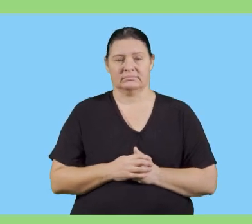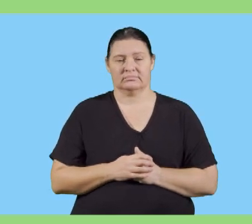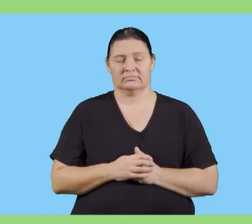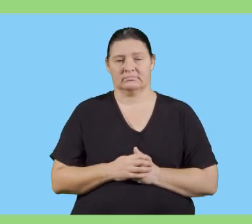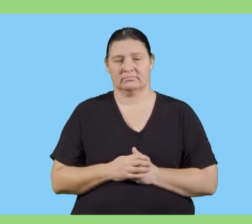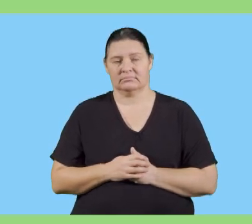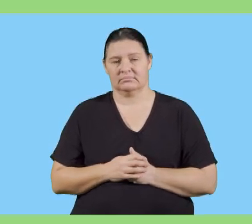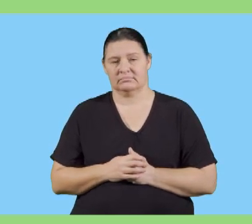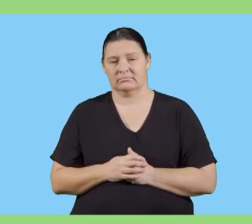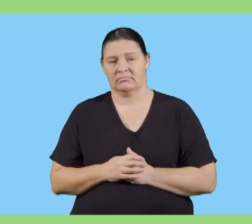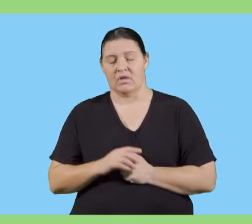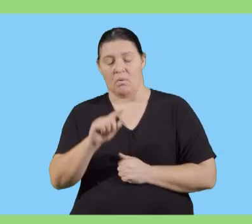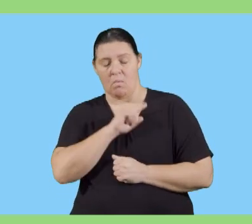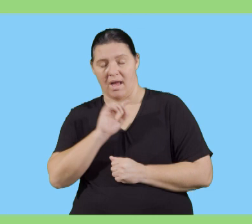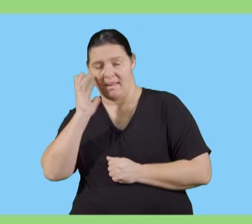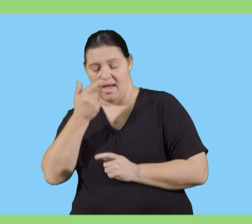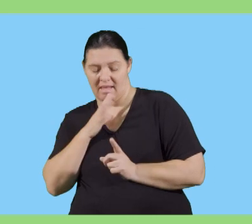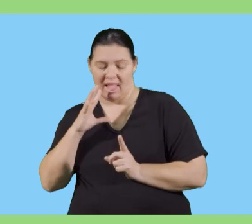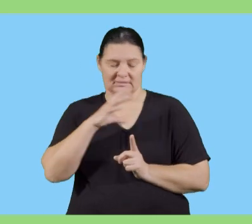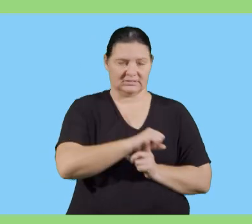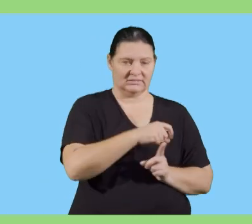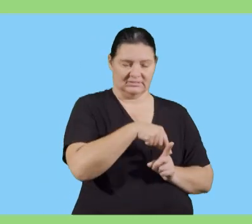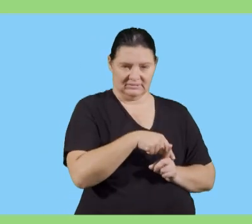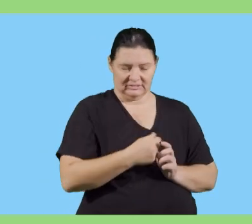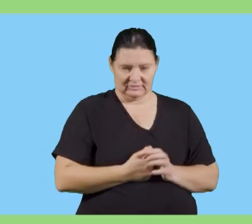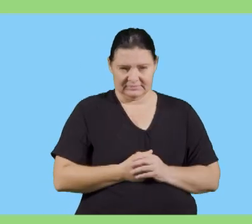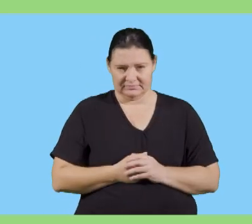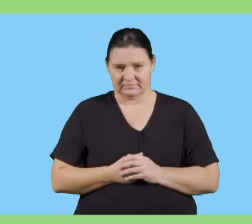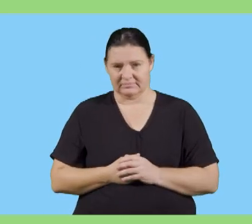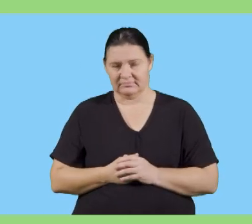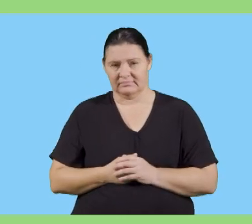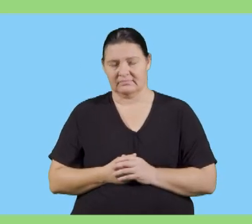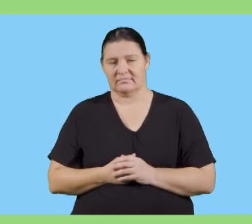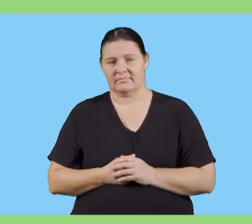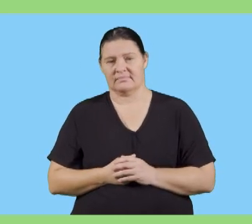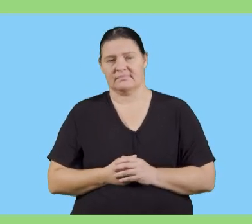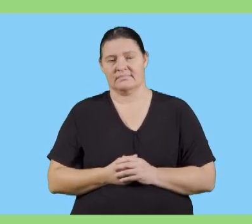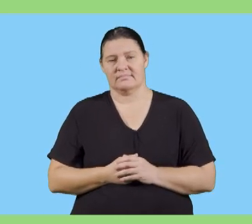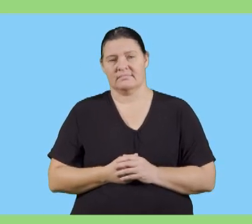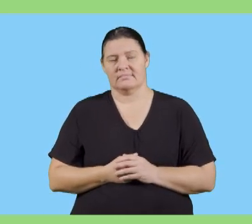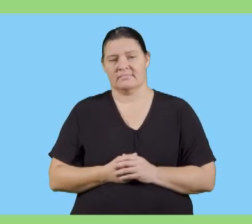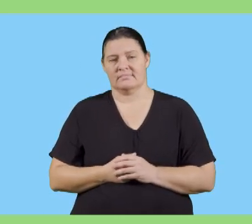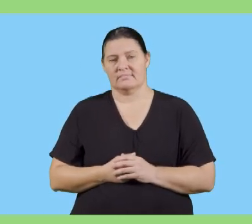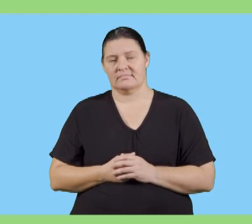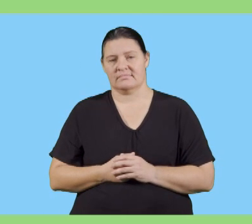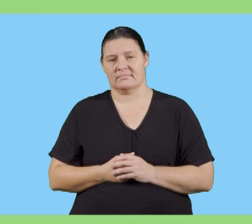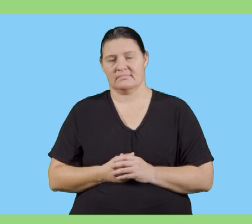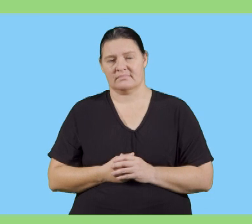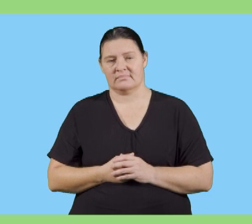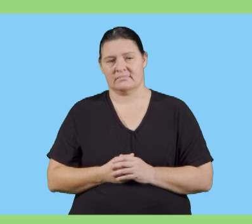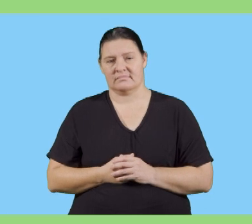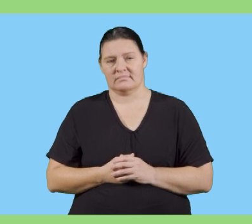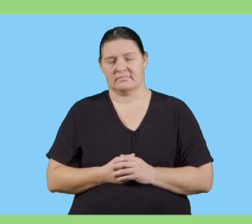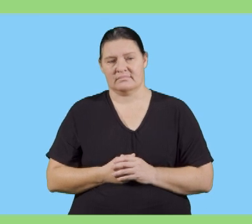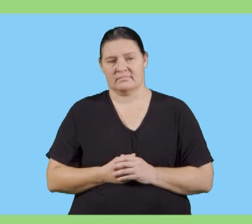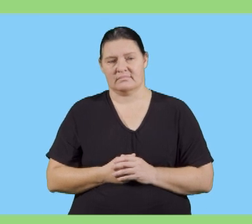this very impala is then eaten by the lion, which is our tertiary consumer in this case. Here